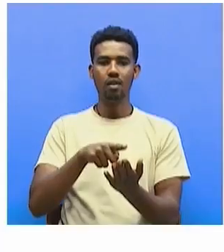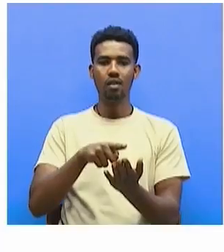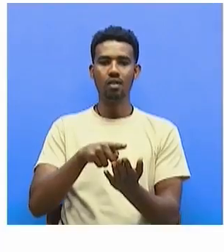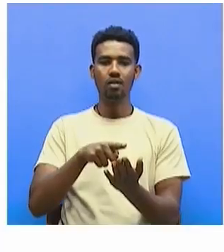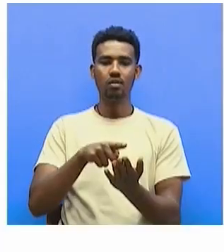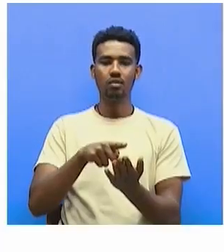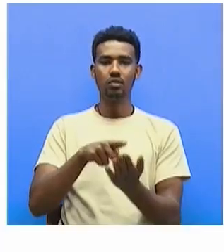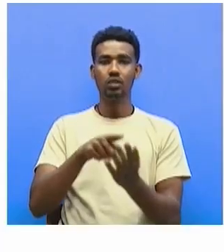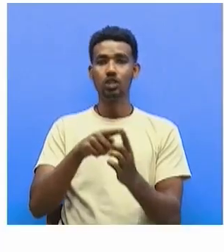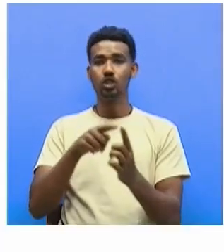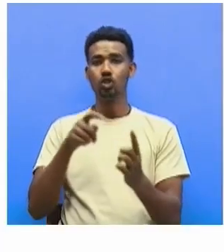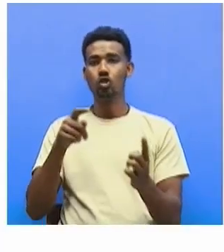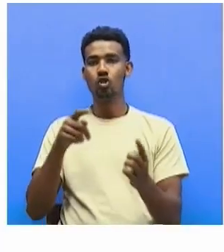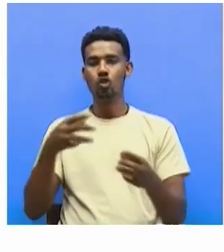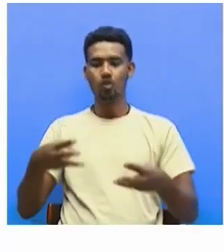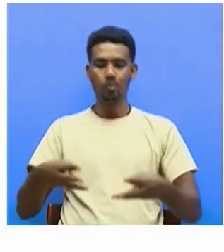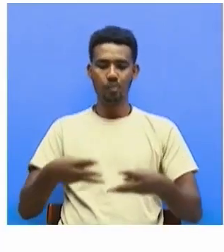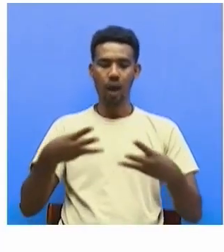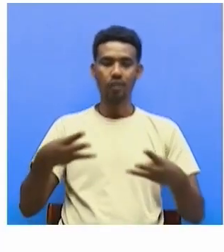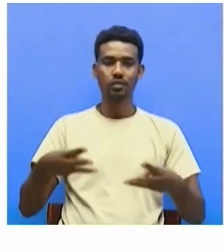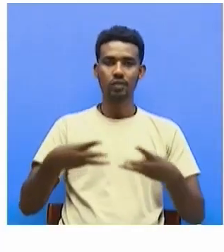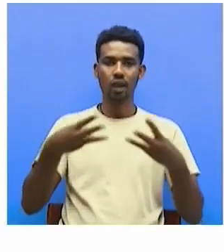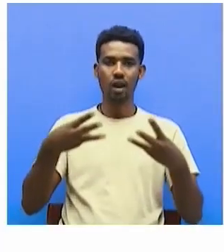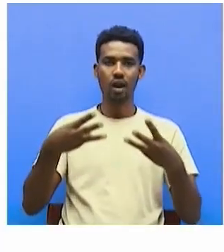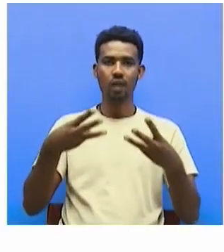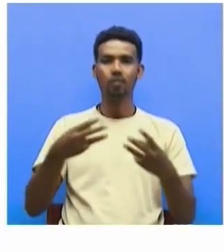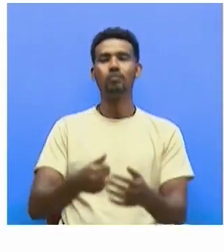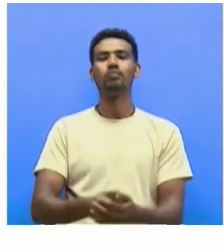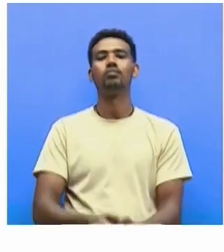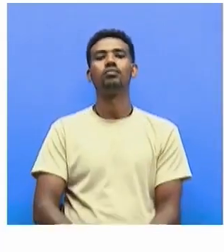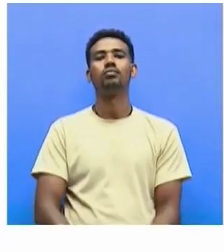to pasta.